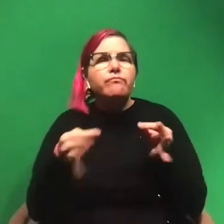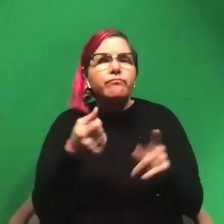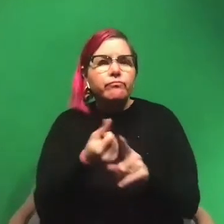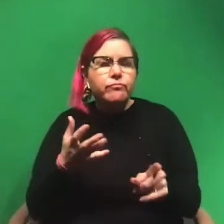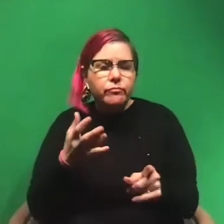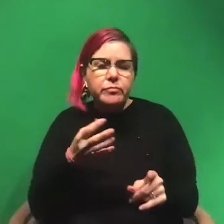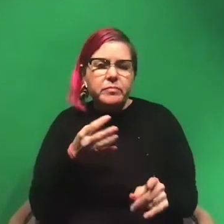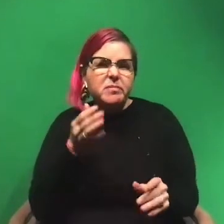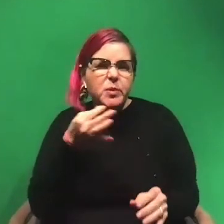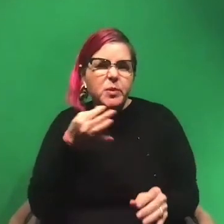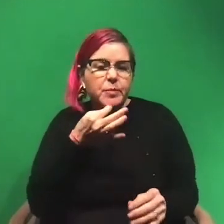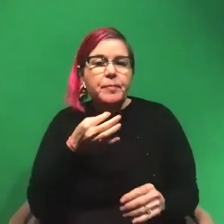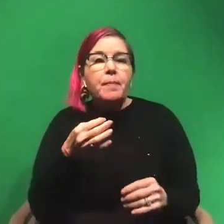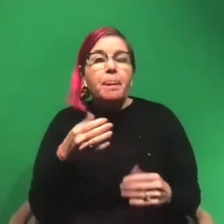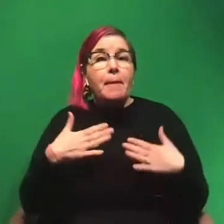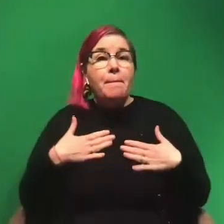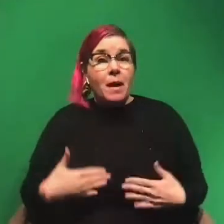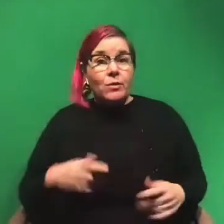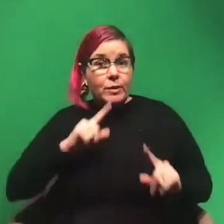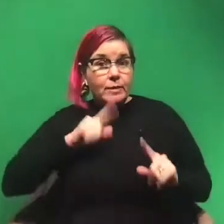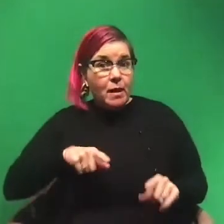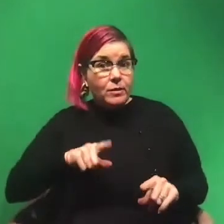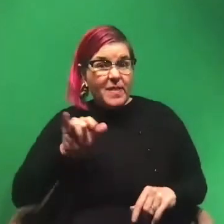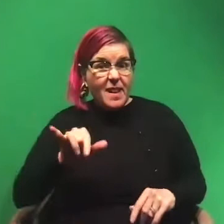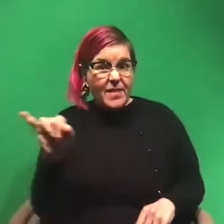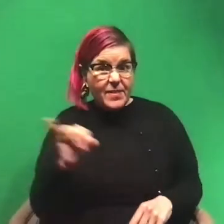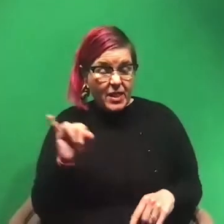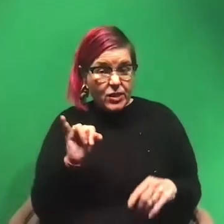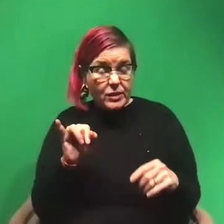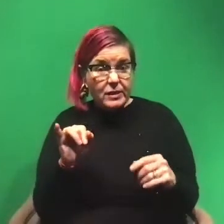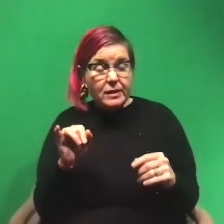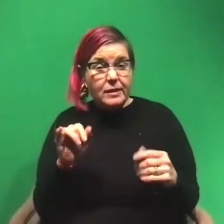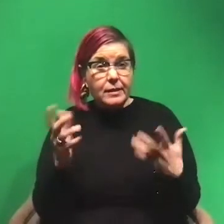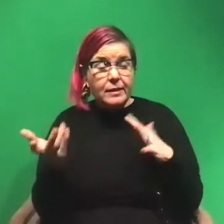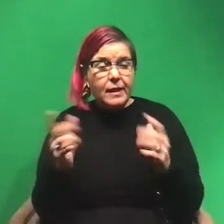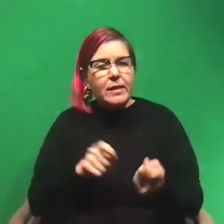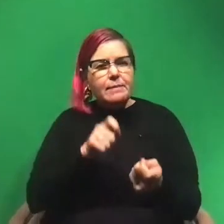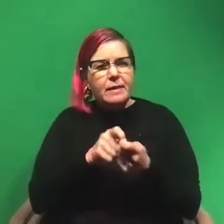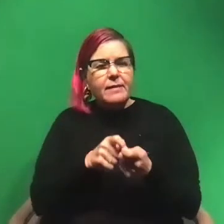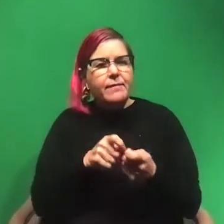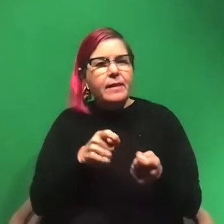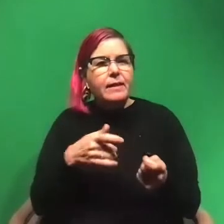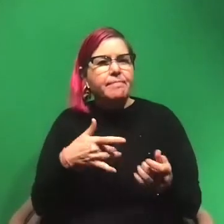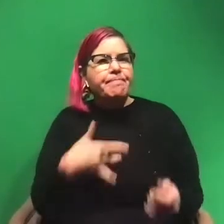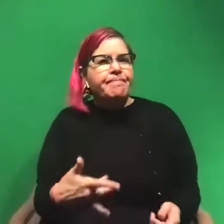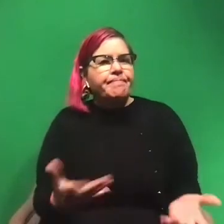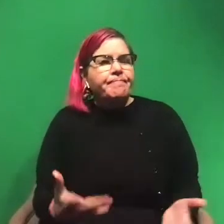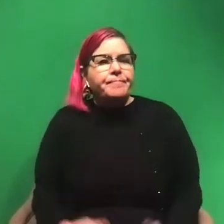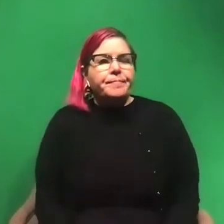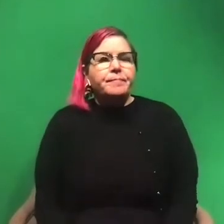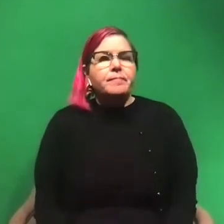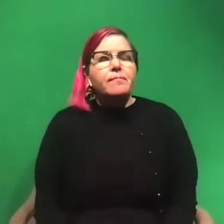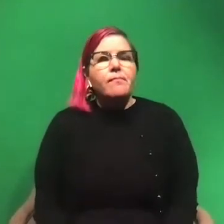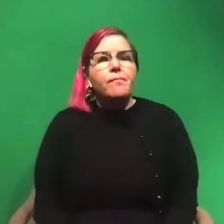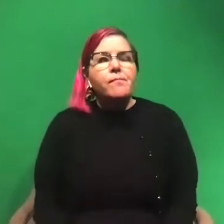But also the body is responding to a viral infection in a very specific manner. So you can